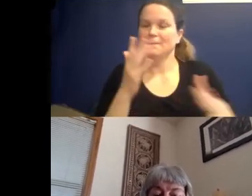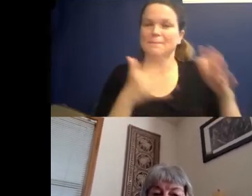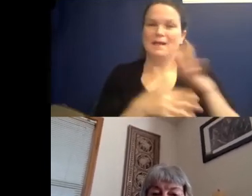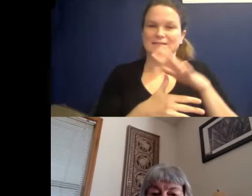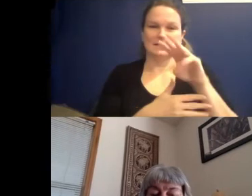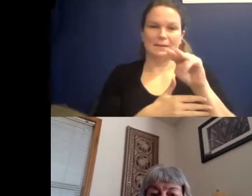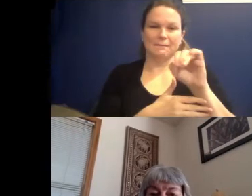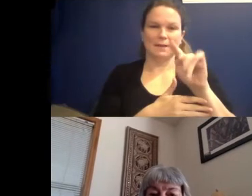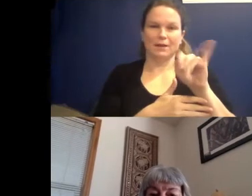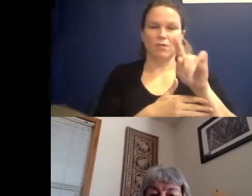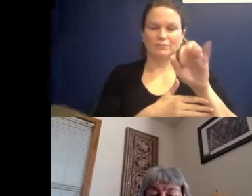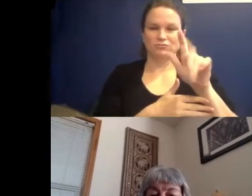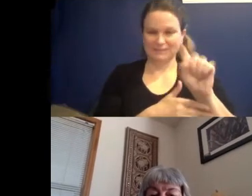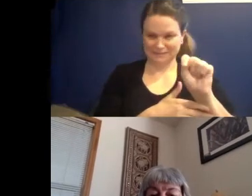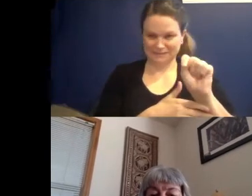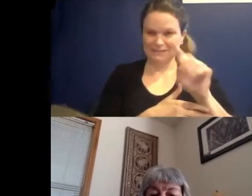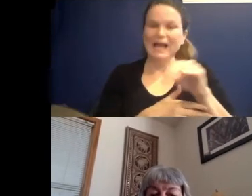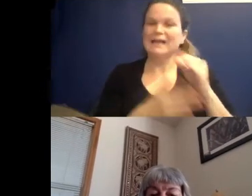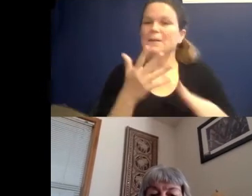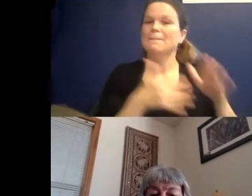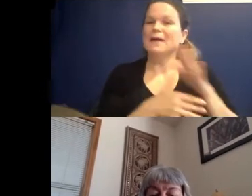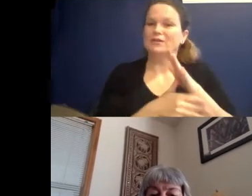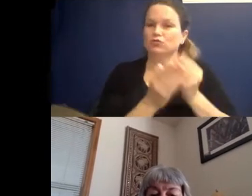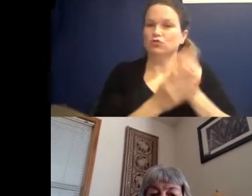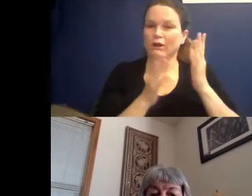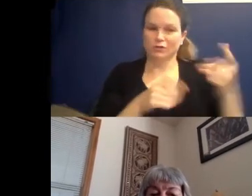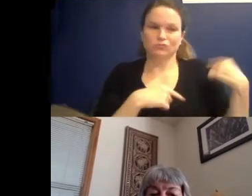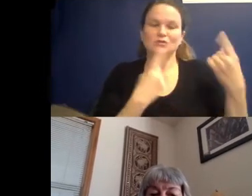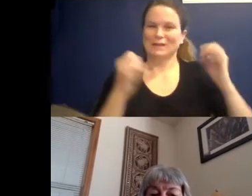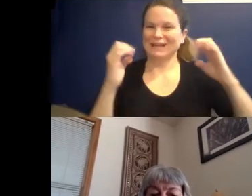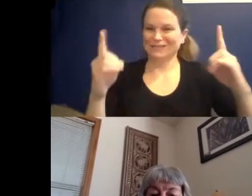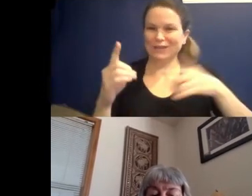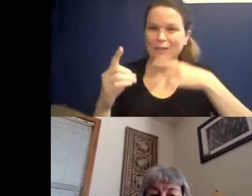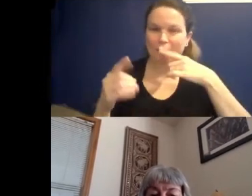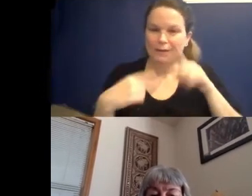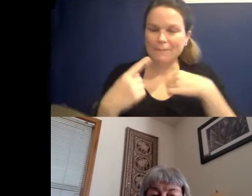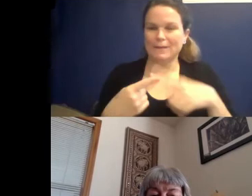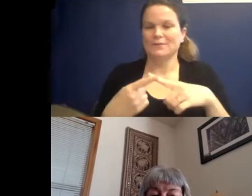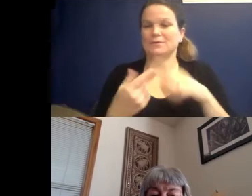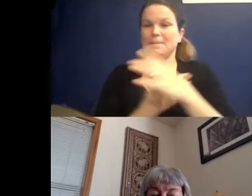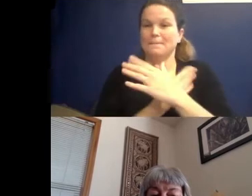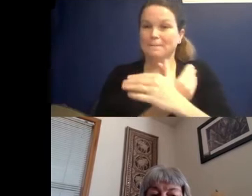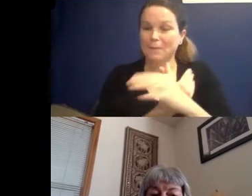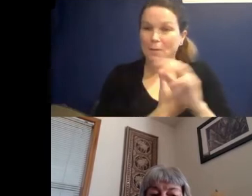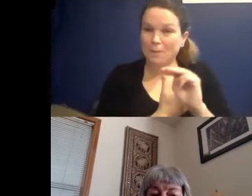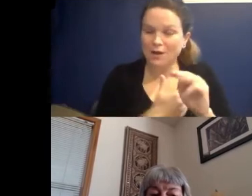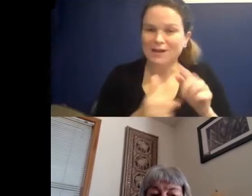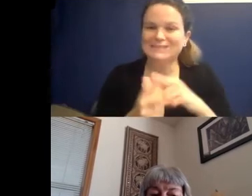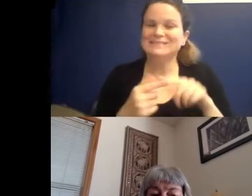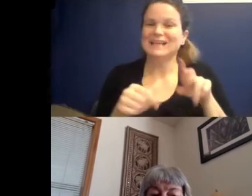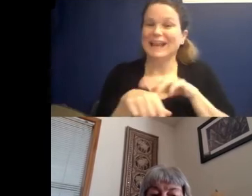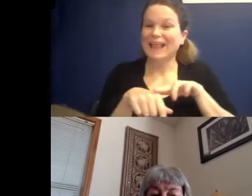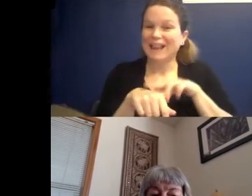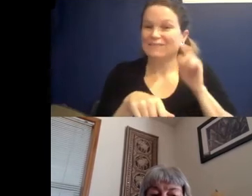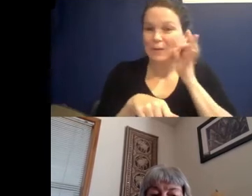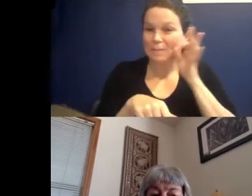Stephanie has been involved in educating the public about monarch butterflies, native bees, and the benefits of native plants